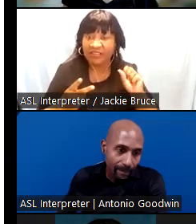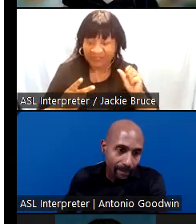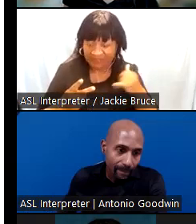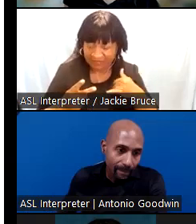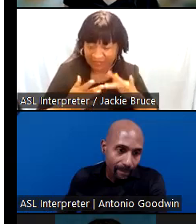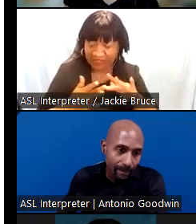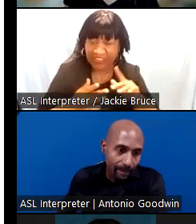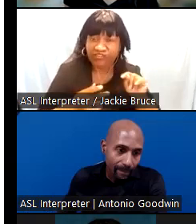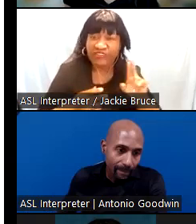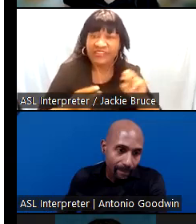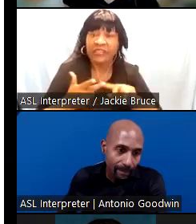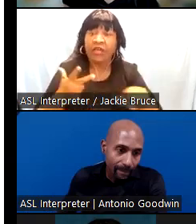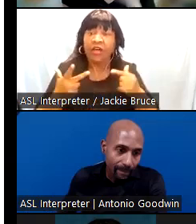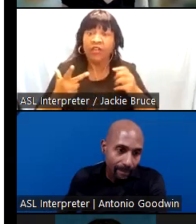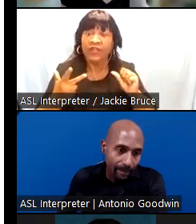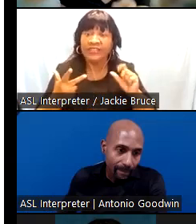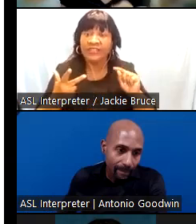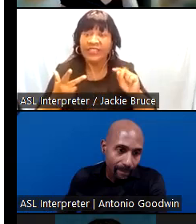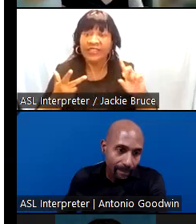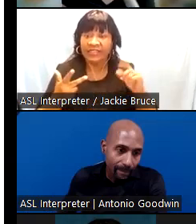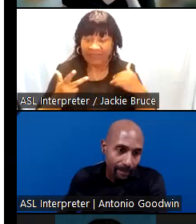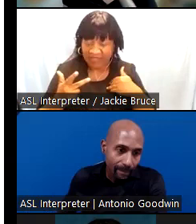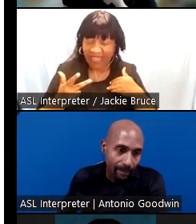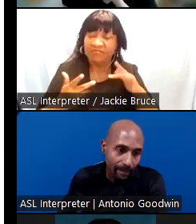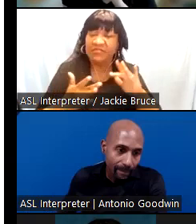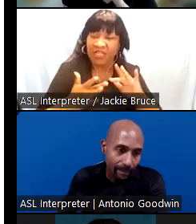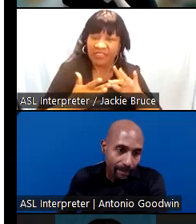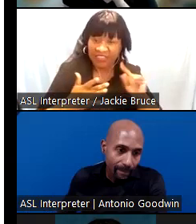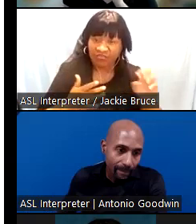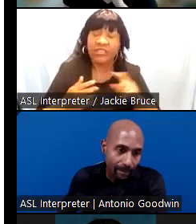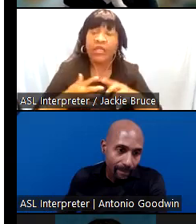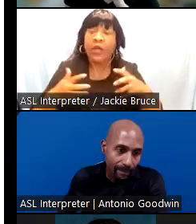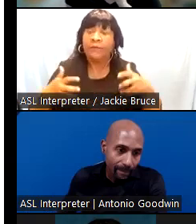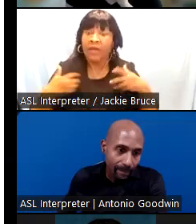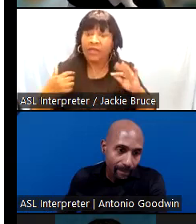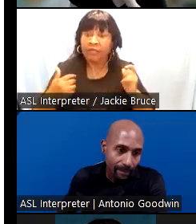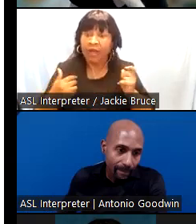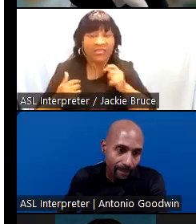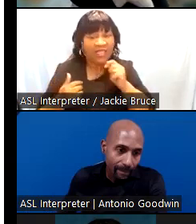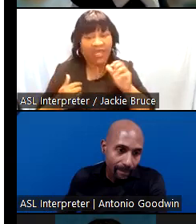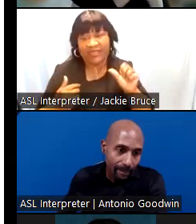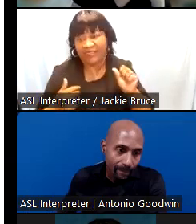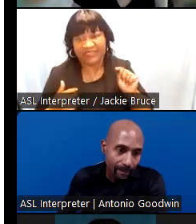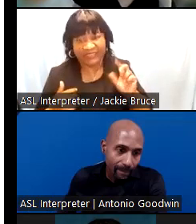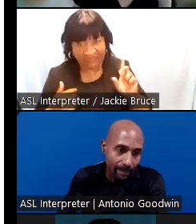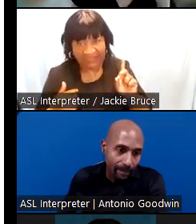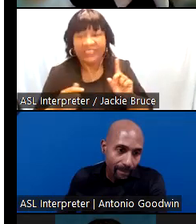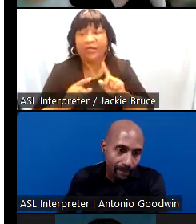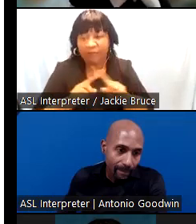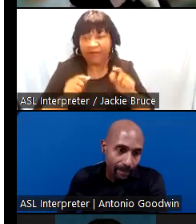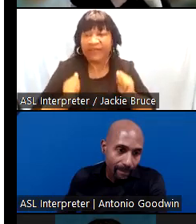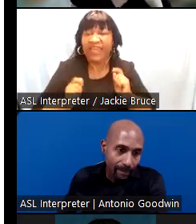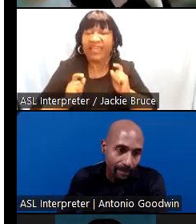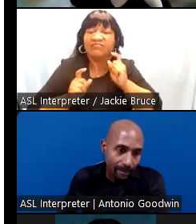with other STDs. So monkeypox is not an STD, but it's something that can be passed through sex and